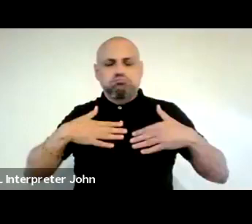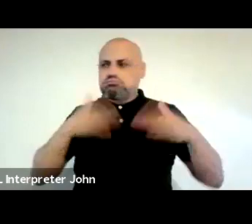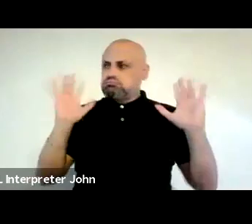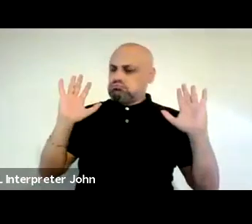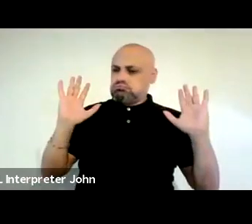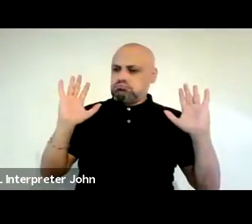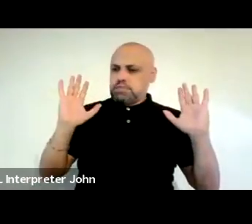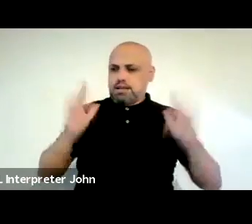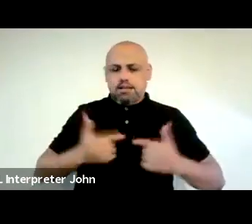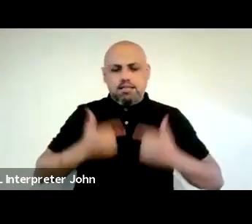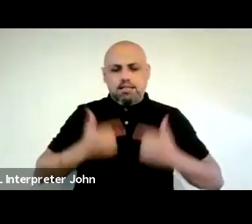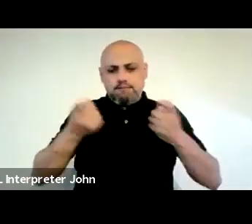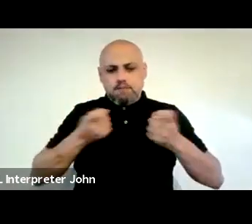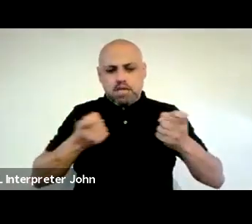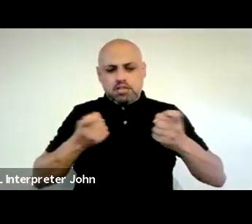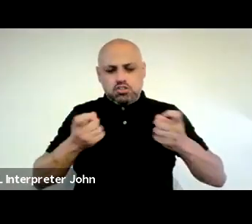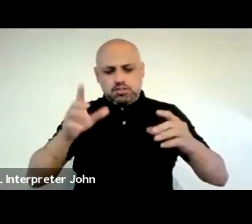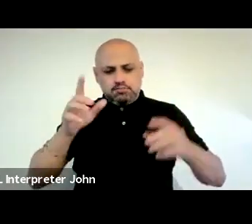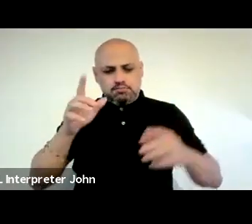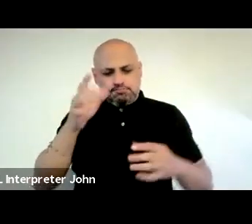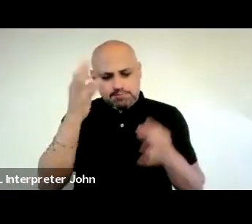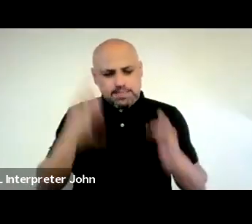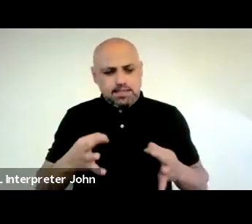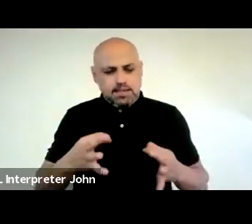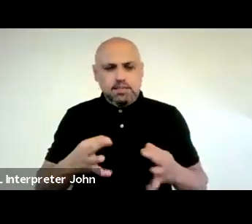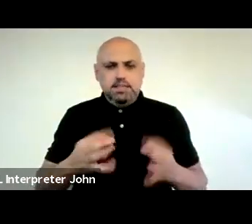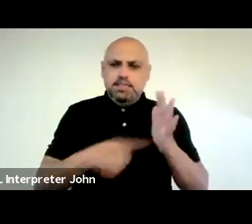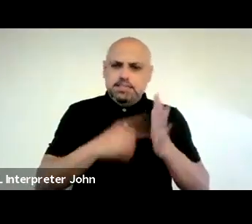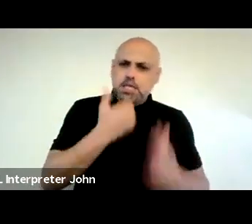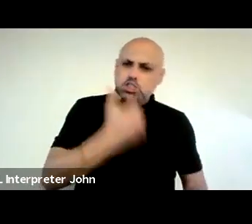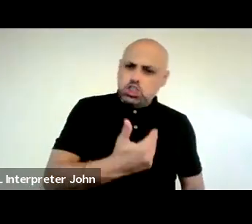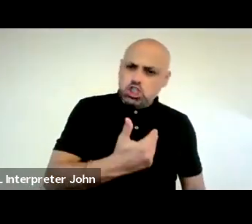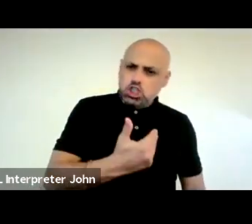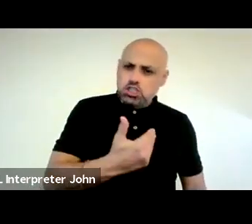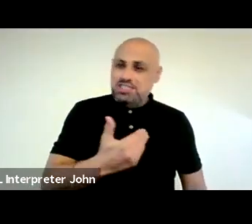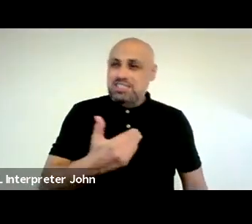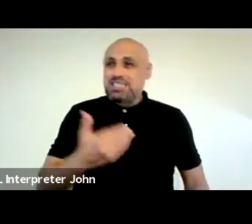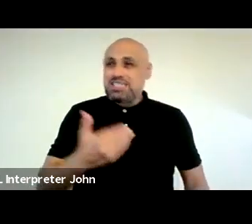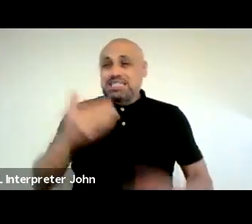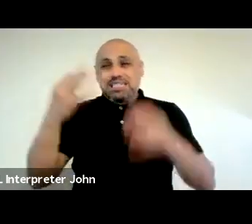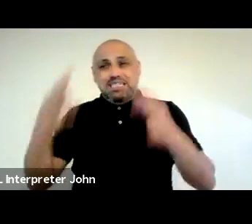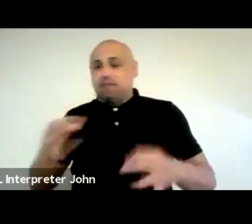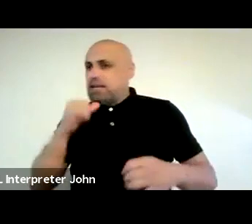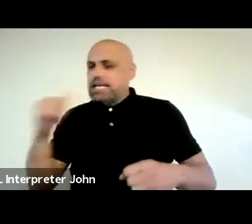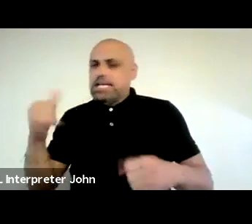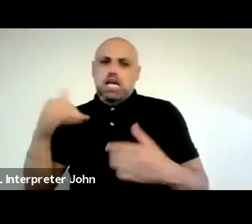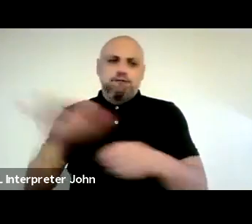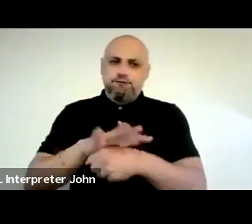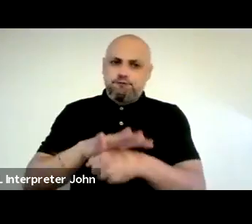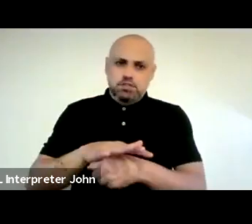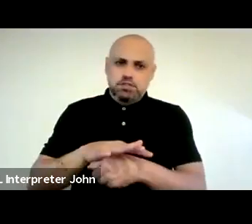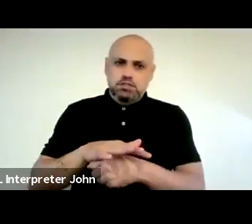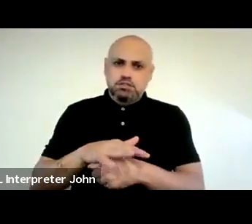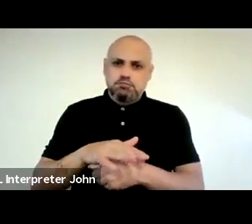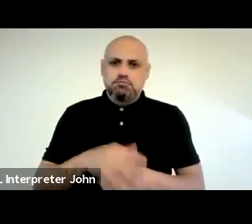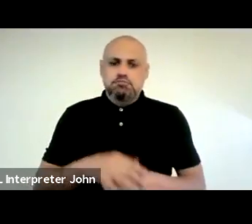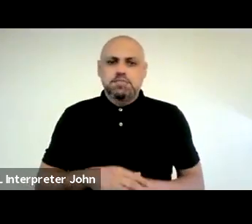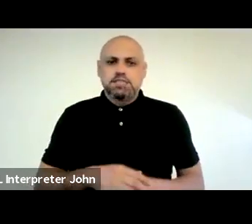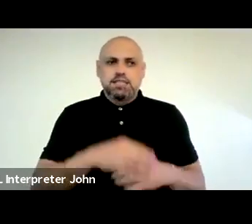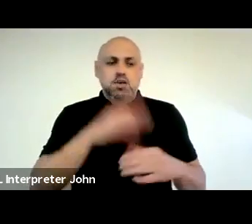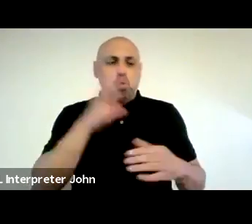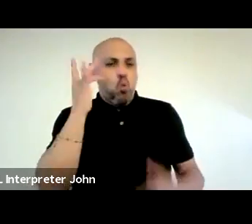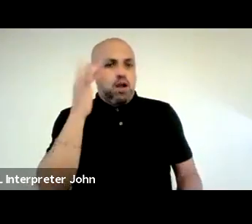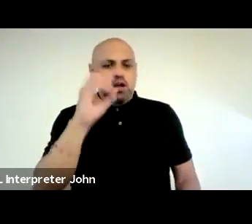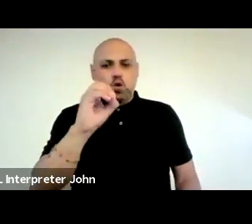manageable, sometimes good, but certainly not complete. OCD wouldn't allow me to have a full life.